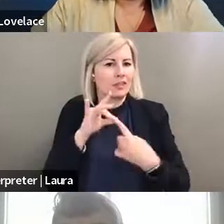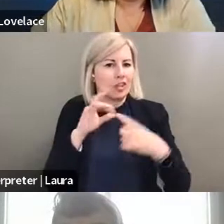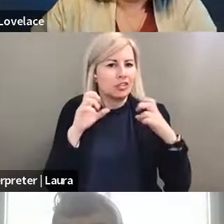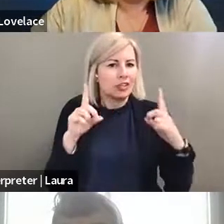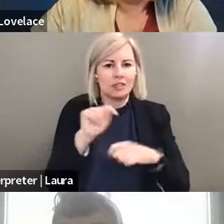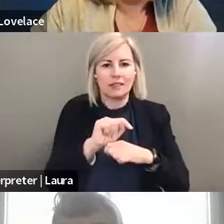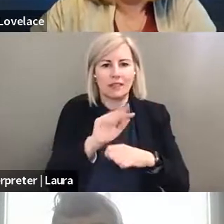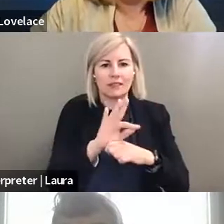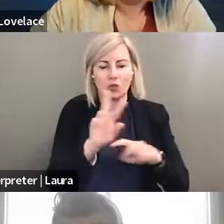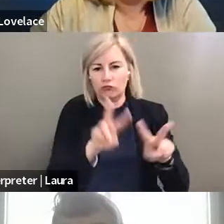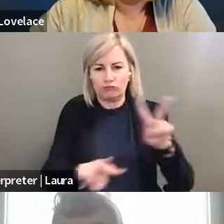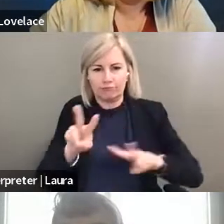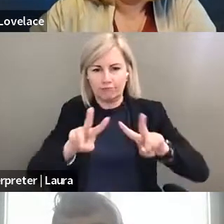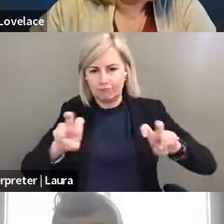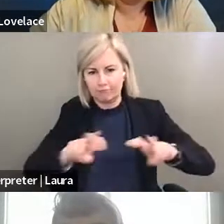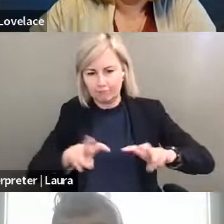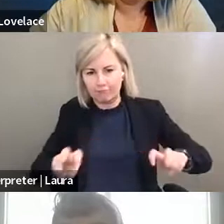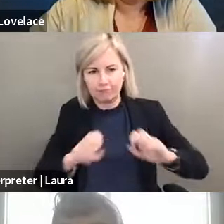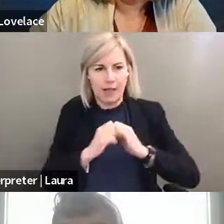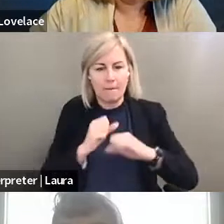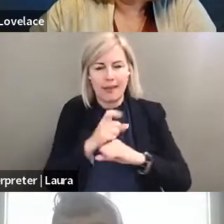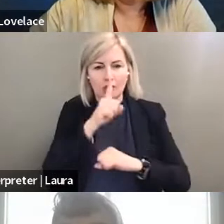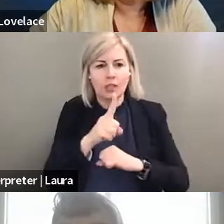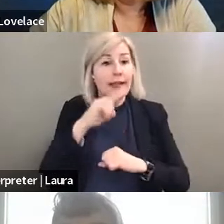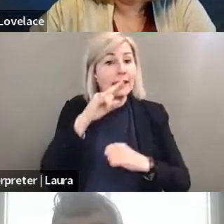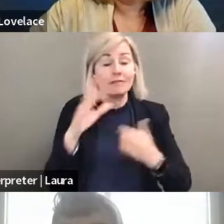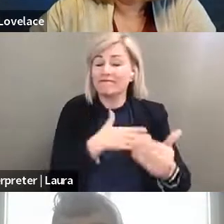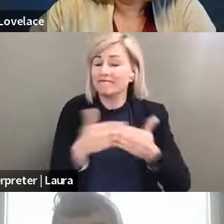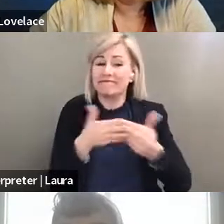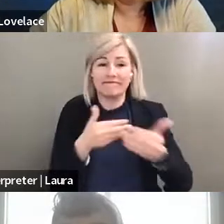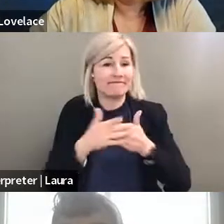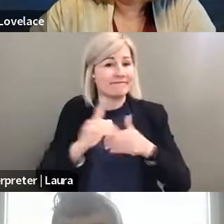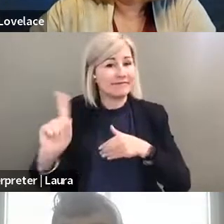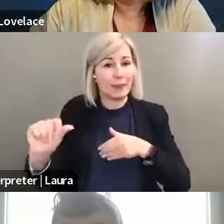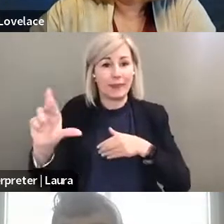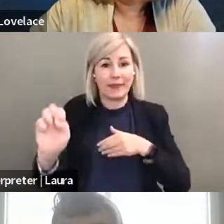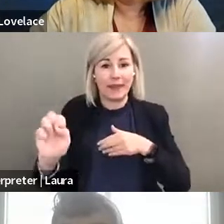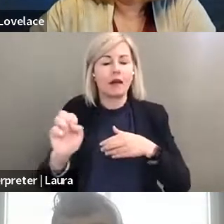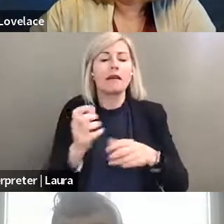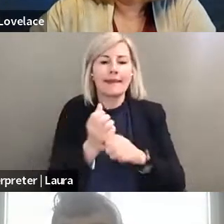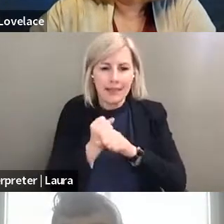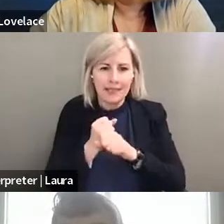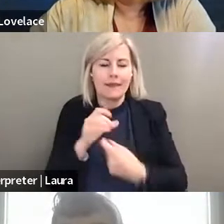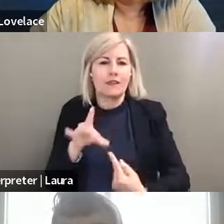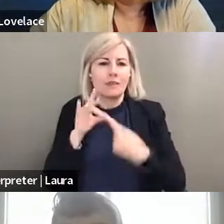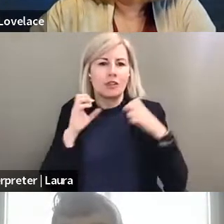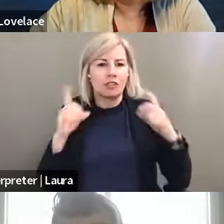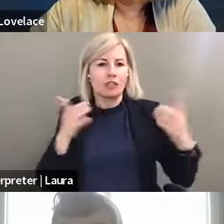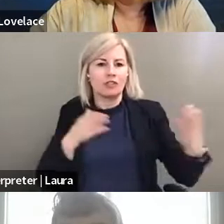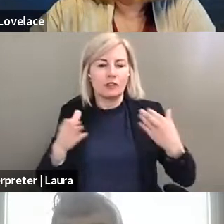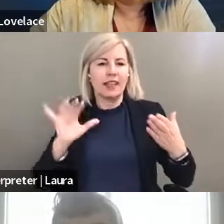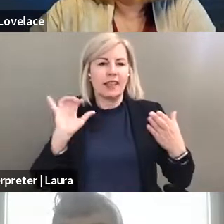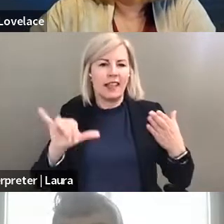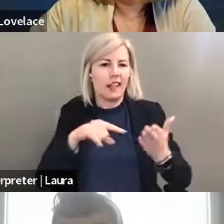task force to look at what's going on and how to make sure kids, no matter where they're at, get the special education services they're entitled